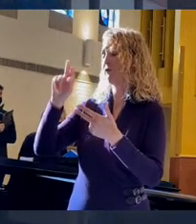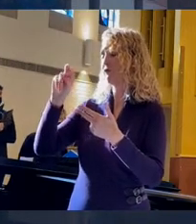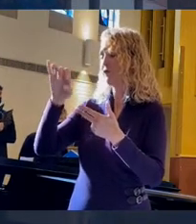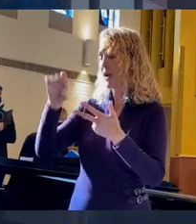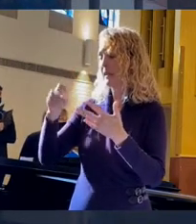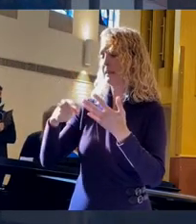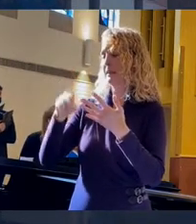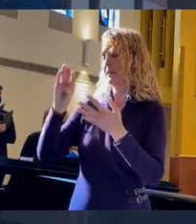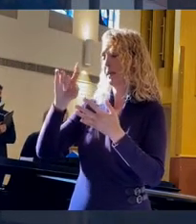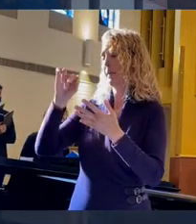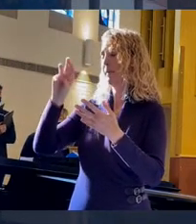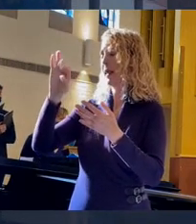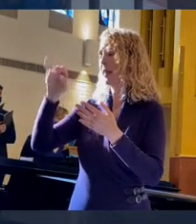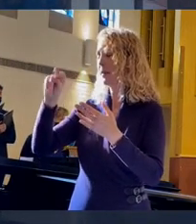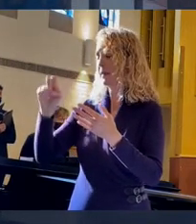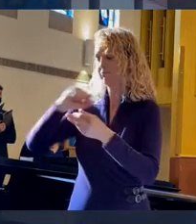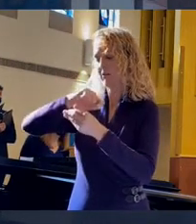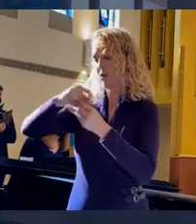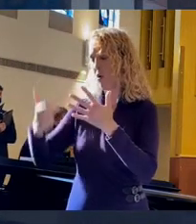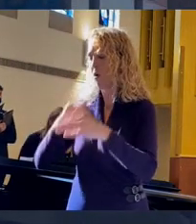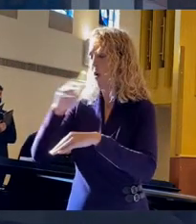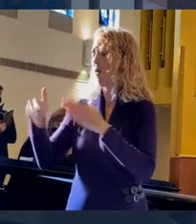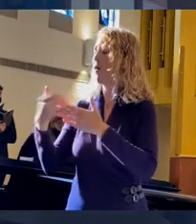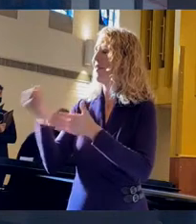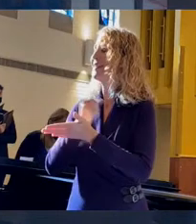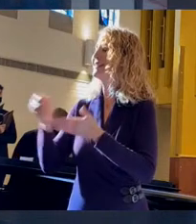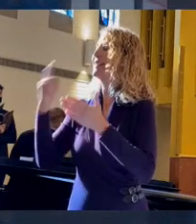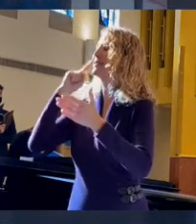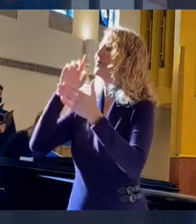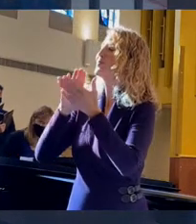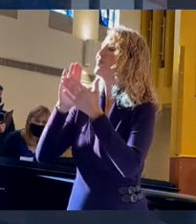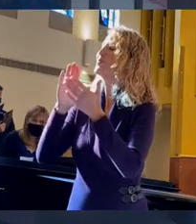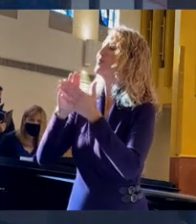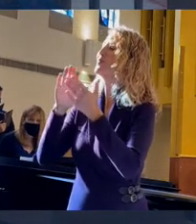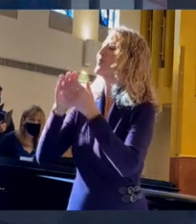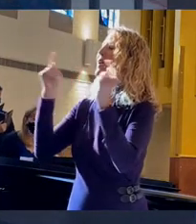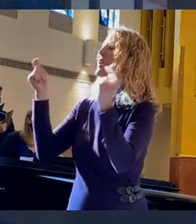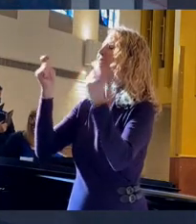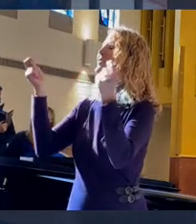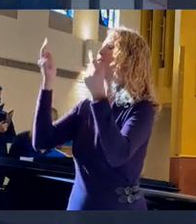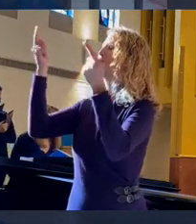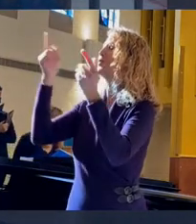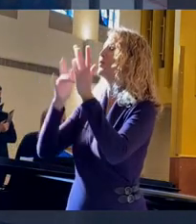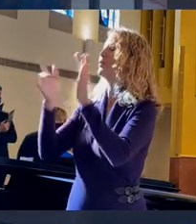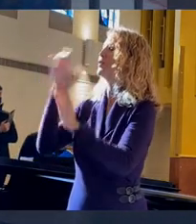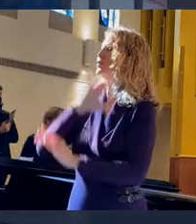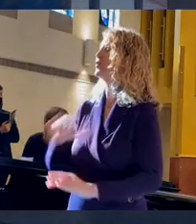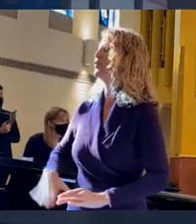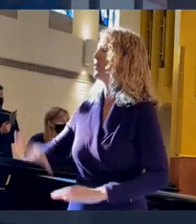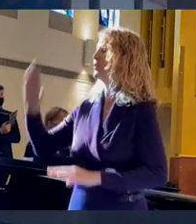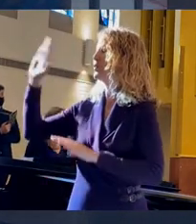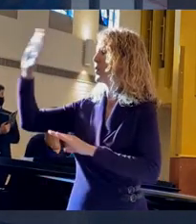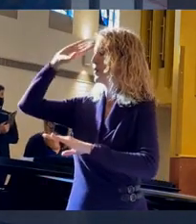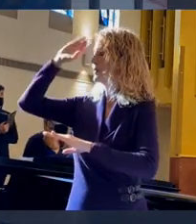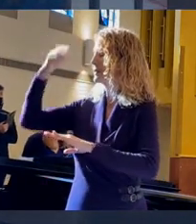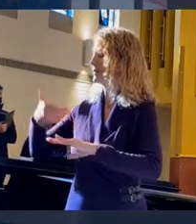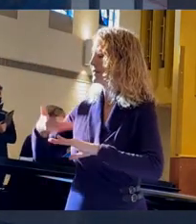Catherine Macaulay, and with all the saints, we shall praise and exalt you through Jesus Christ, your Son.